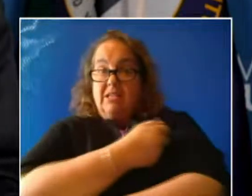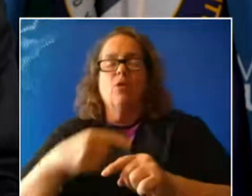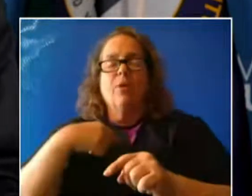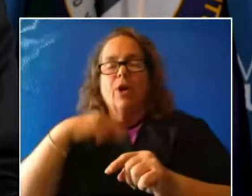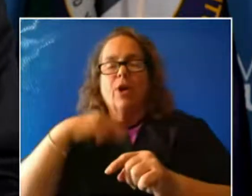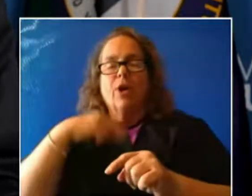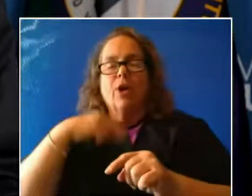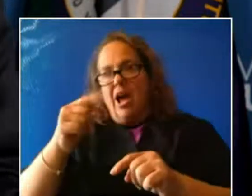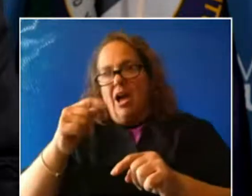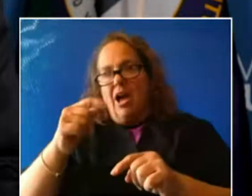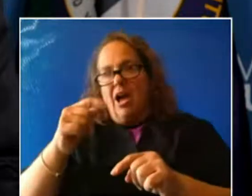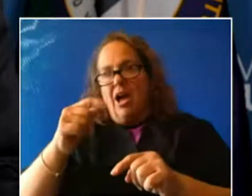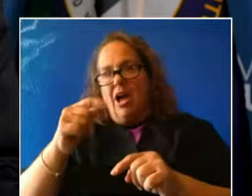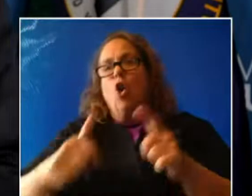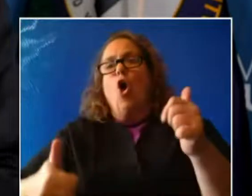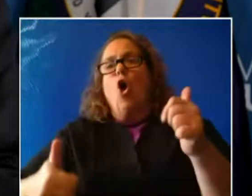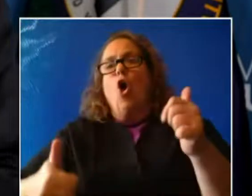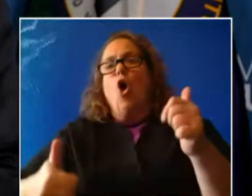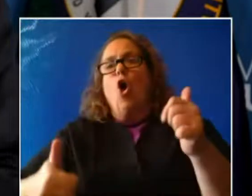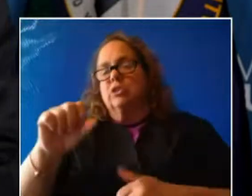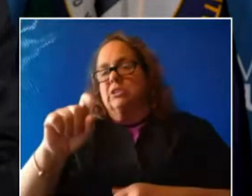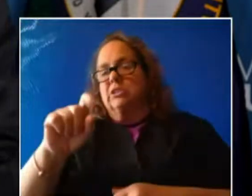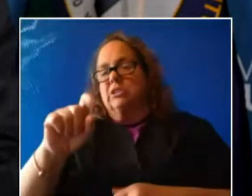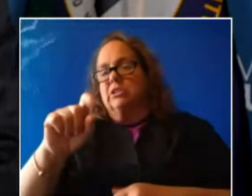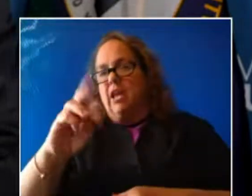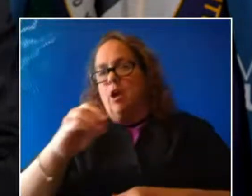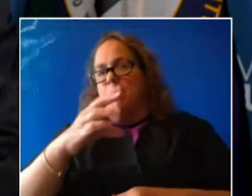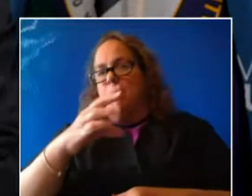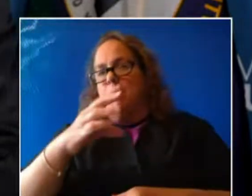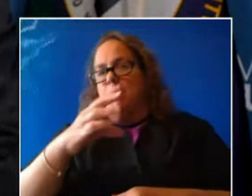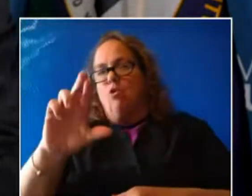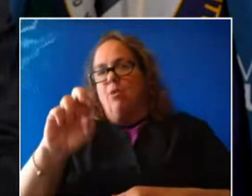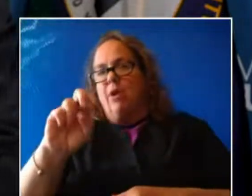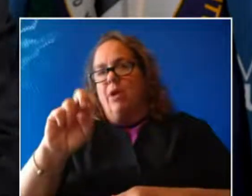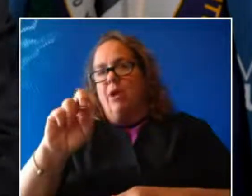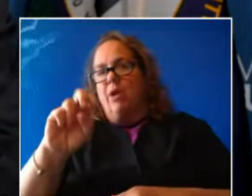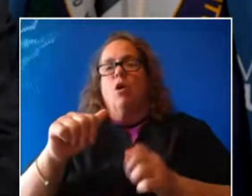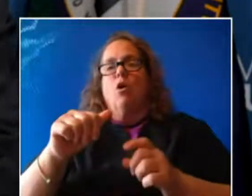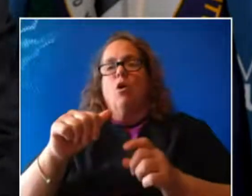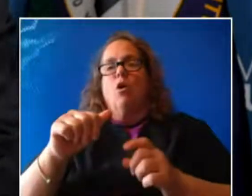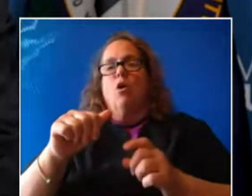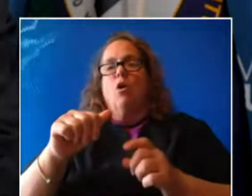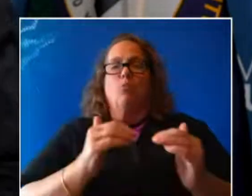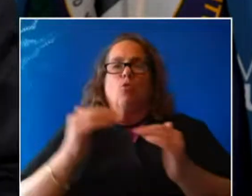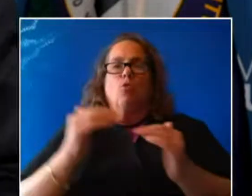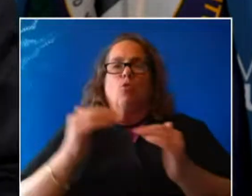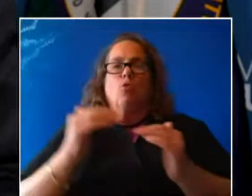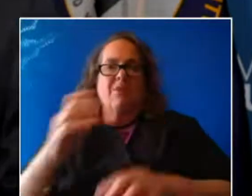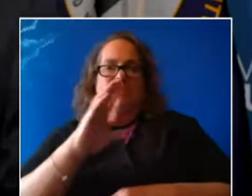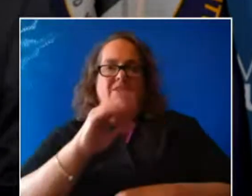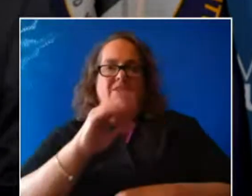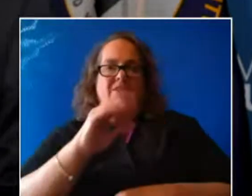go from that 50% level. Melissa Patrick, Kentucky Health News.